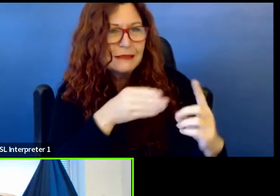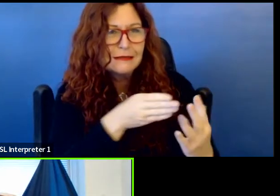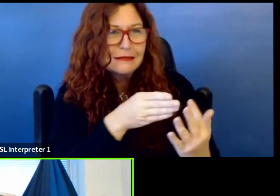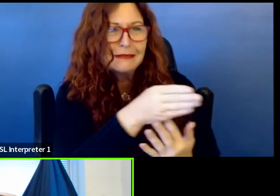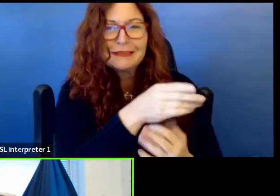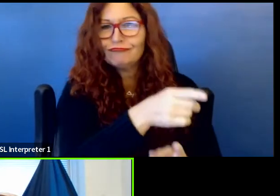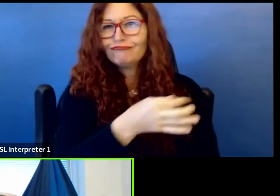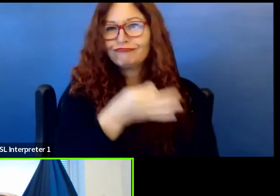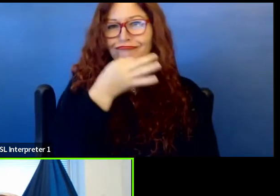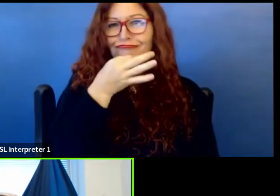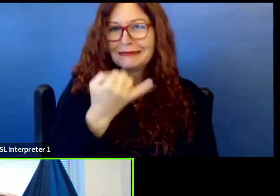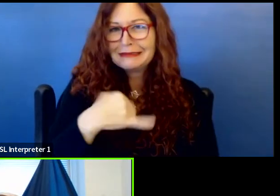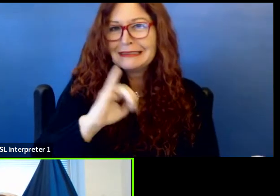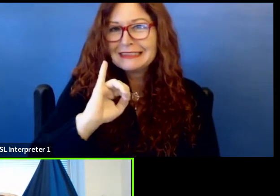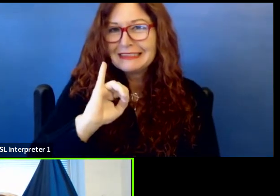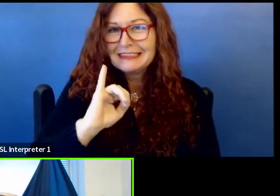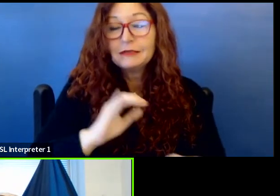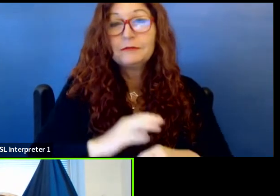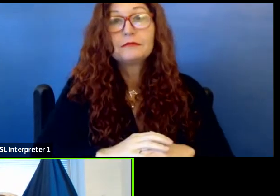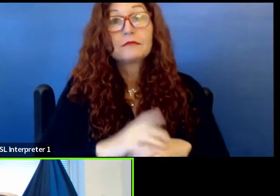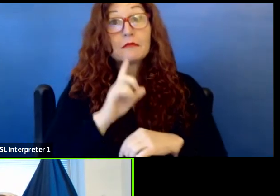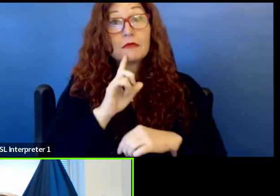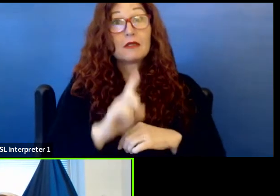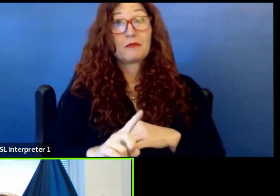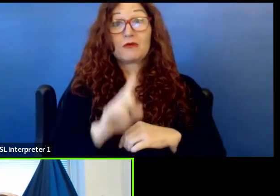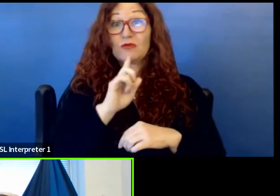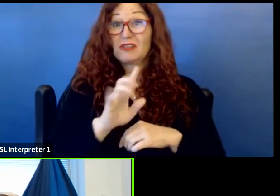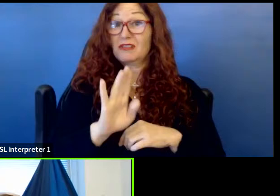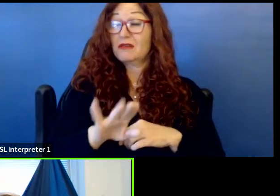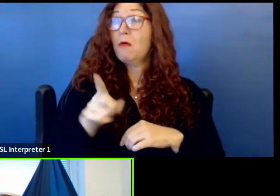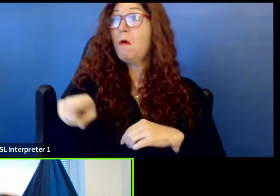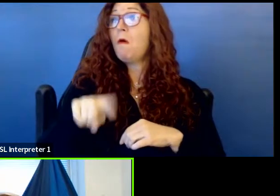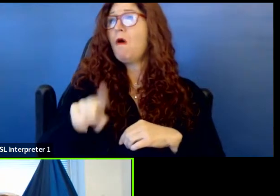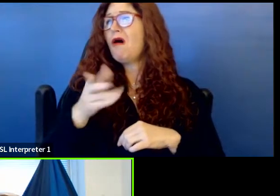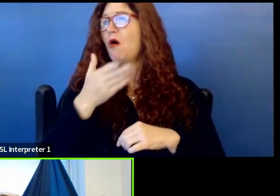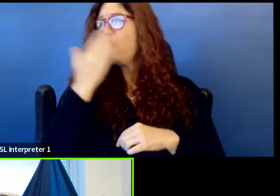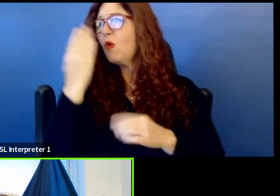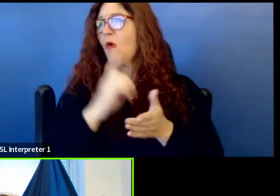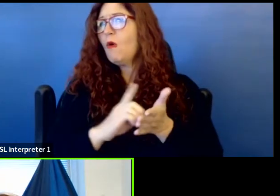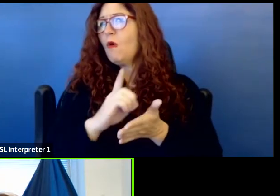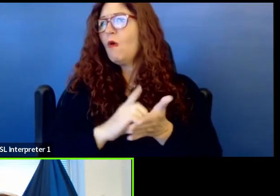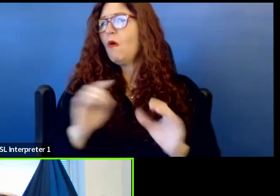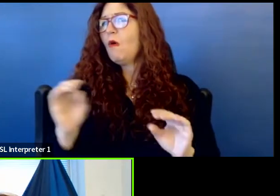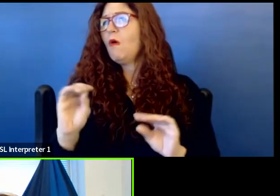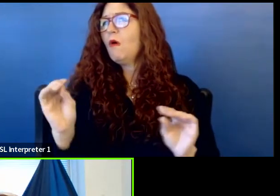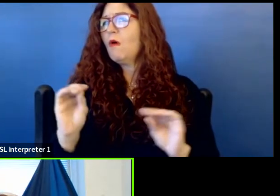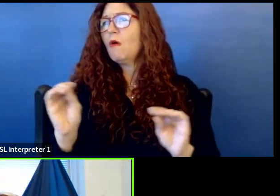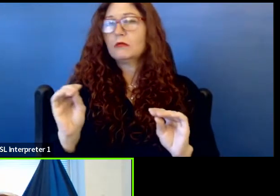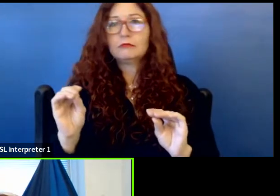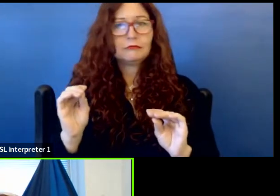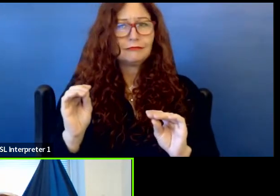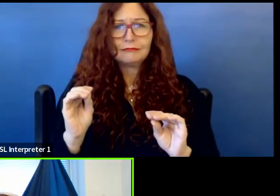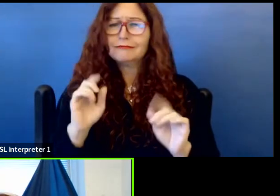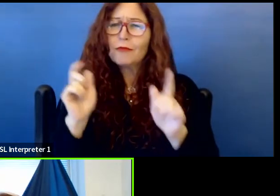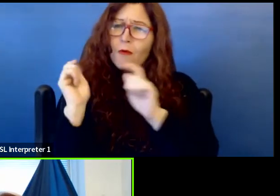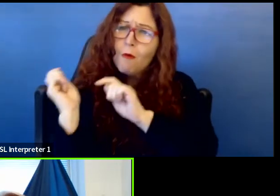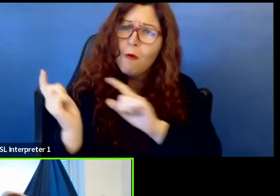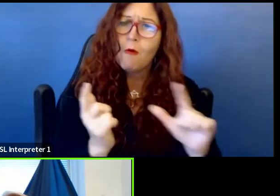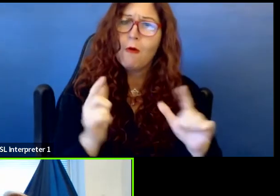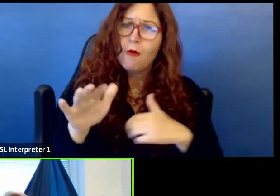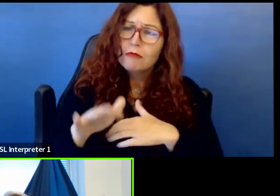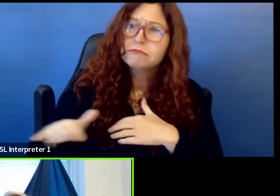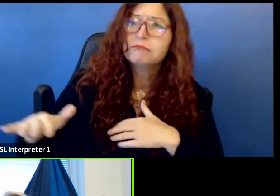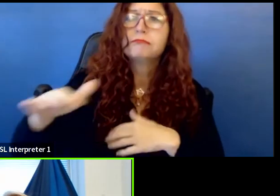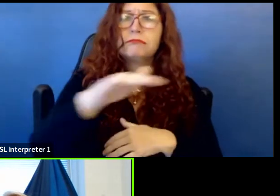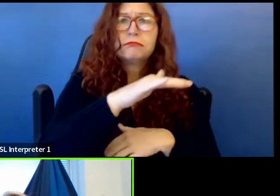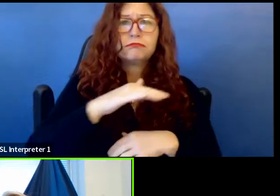immune from issues of discrimination including the construction industry even where there are concentrated efforts to promote equal opportunity one can